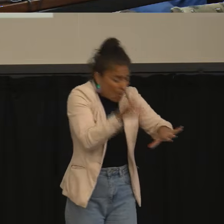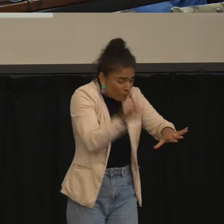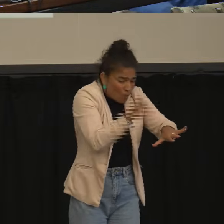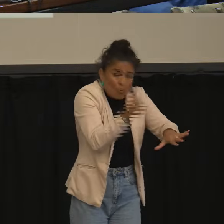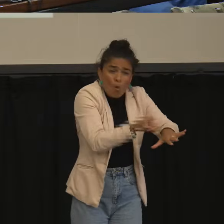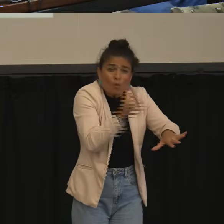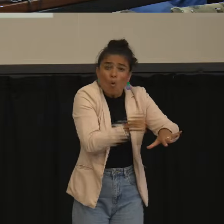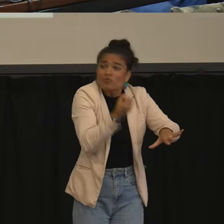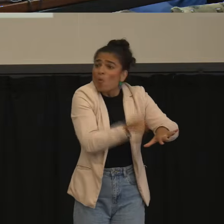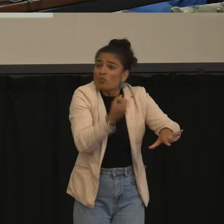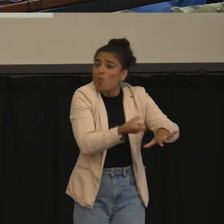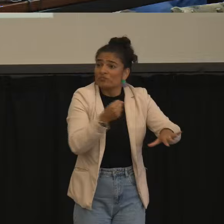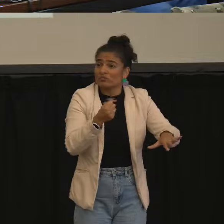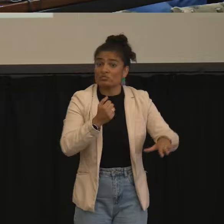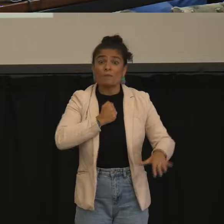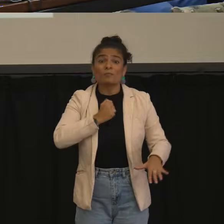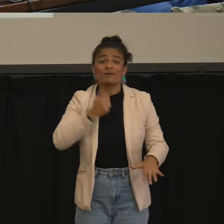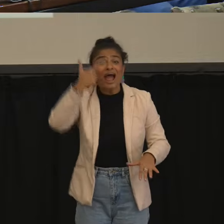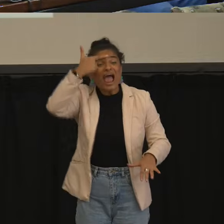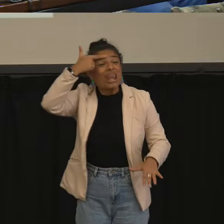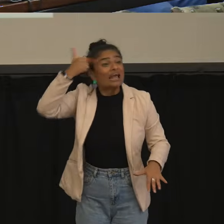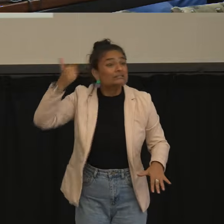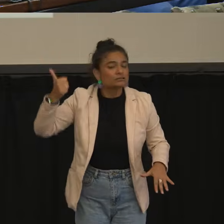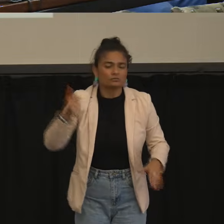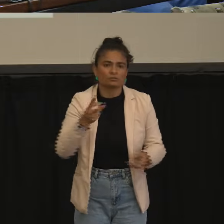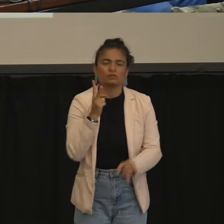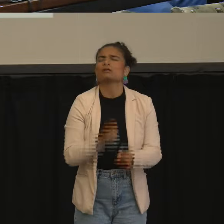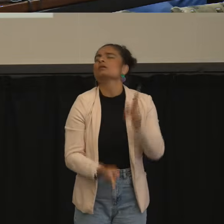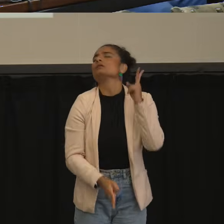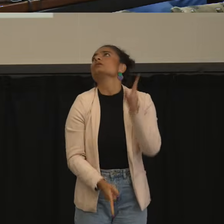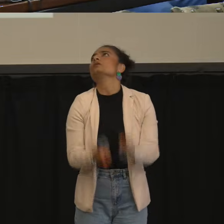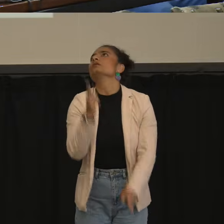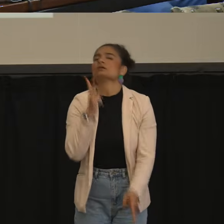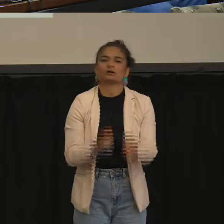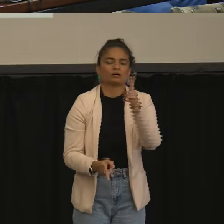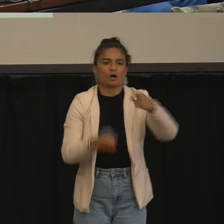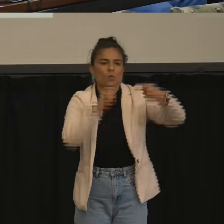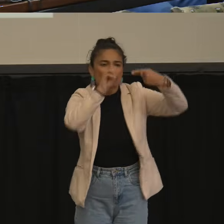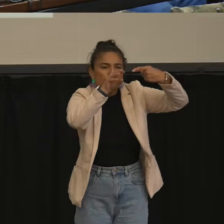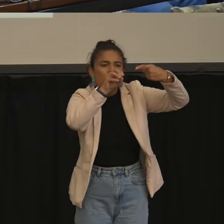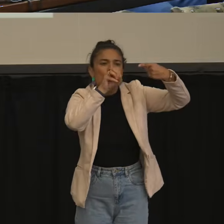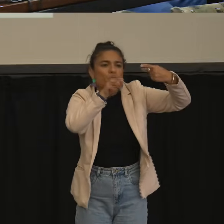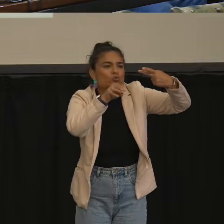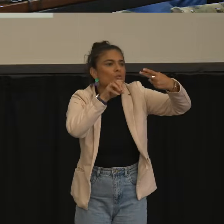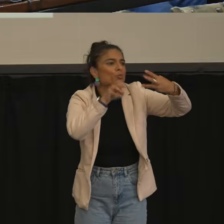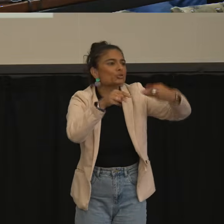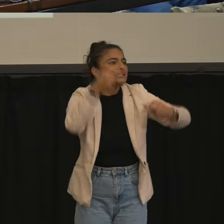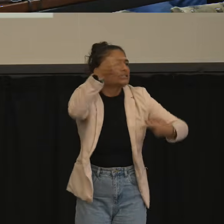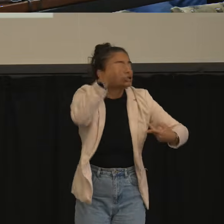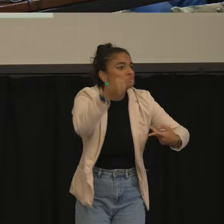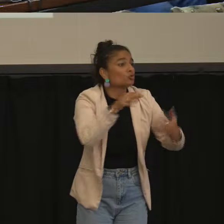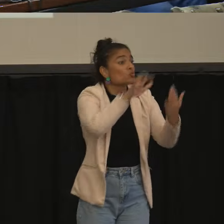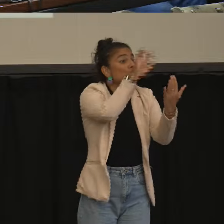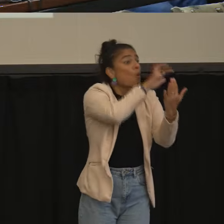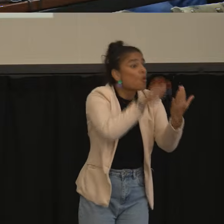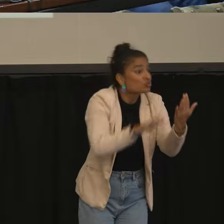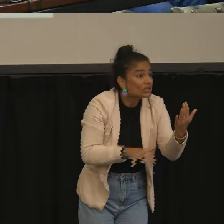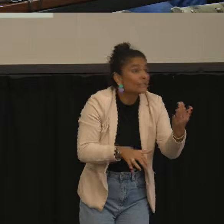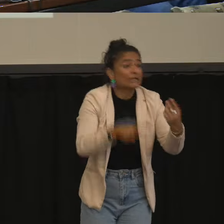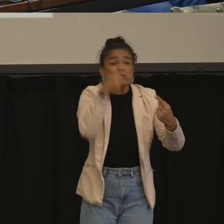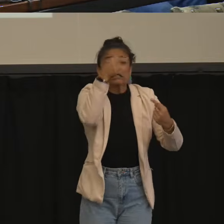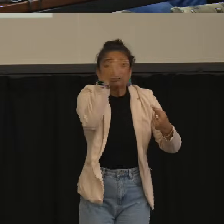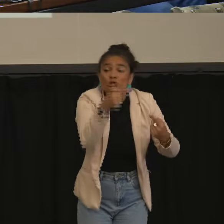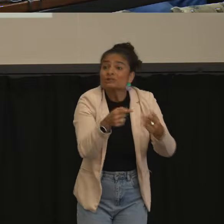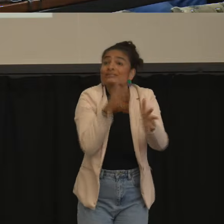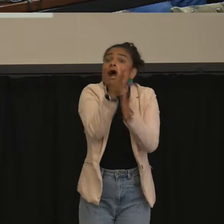can export the material. But now, we needed to export everything to put that onto the platform.